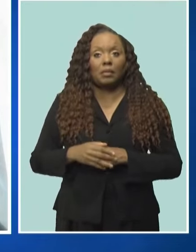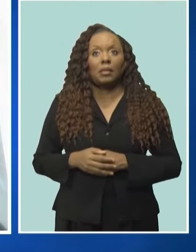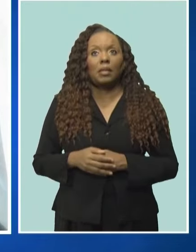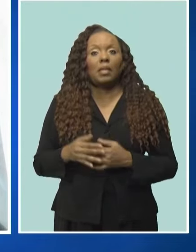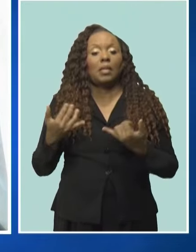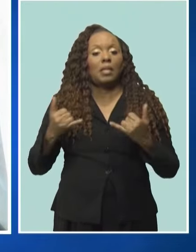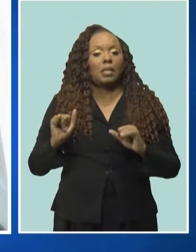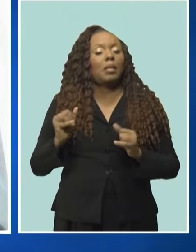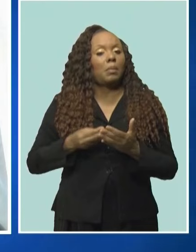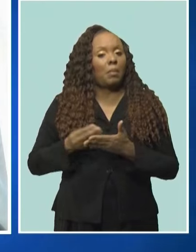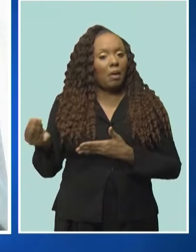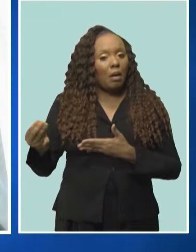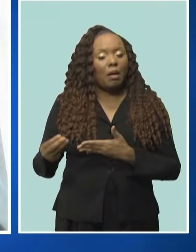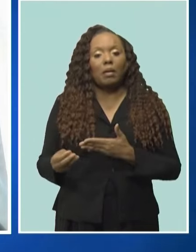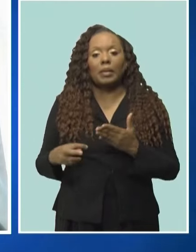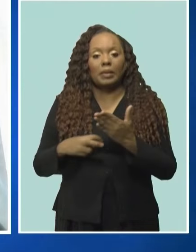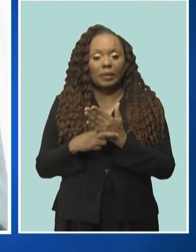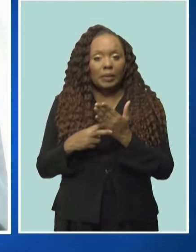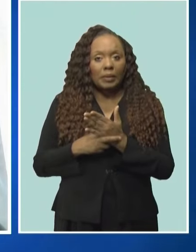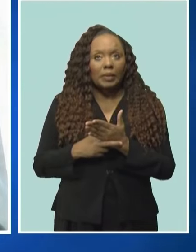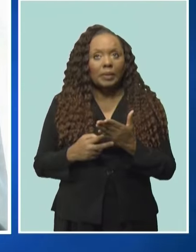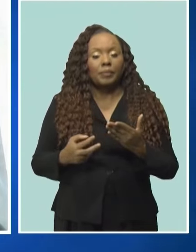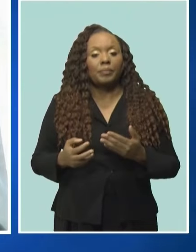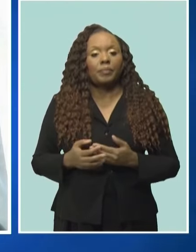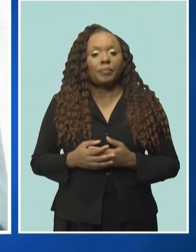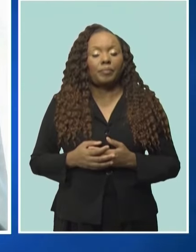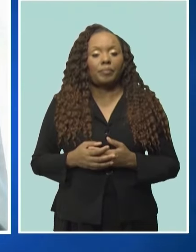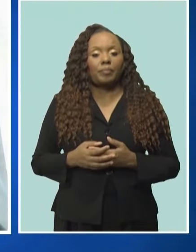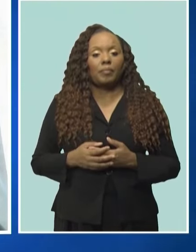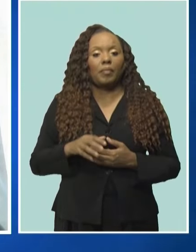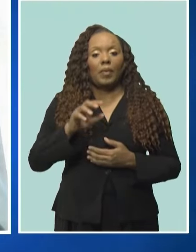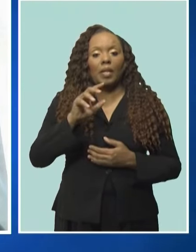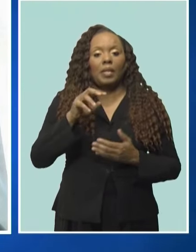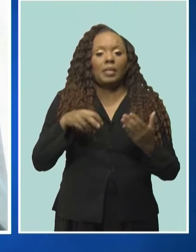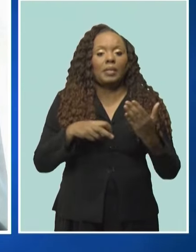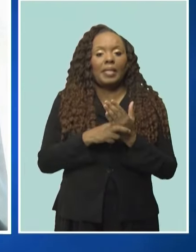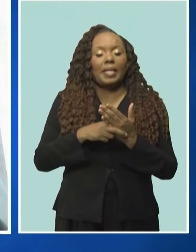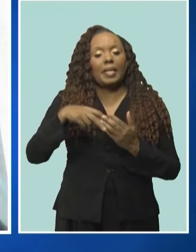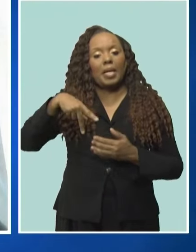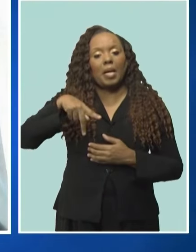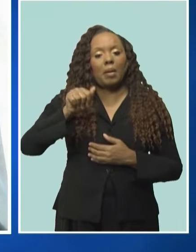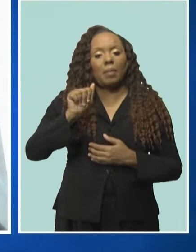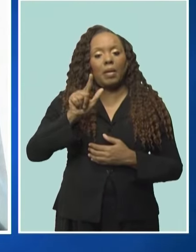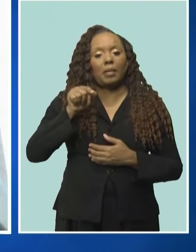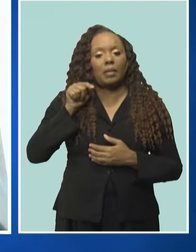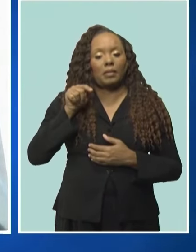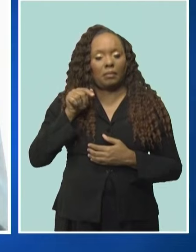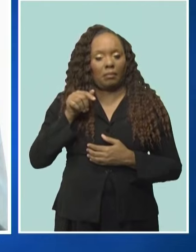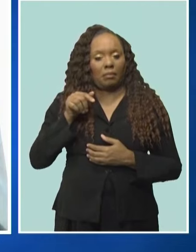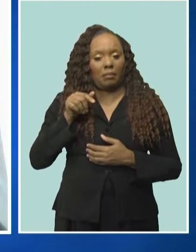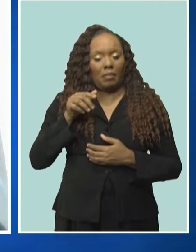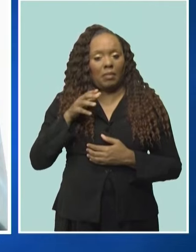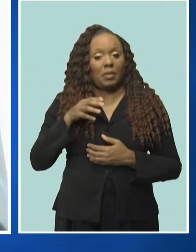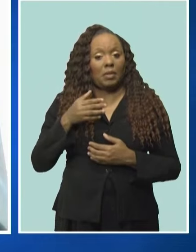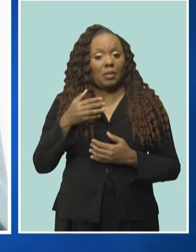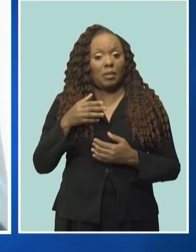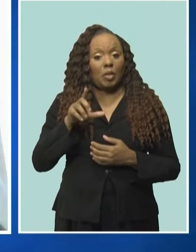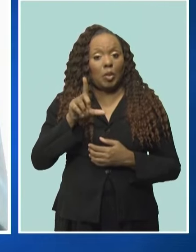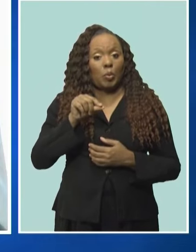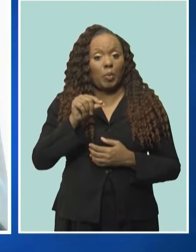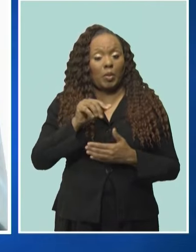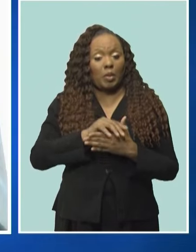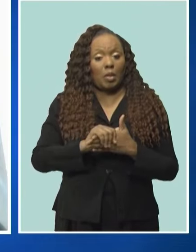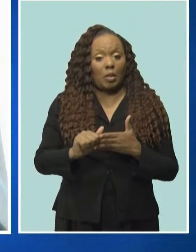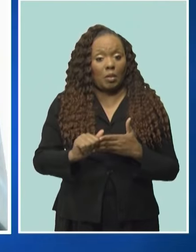at TicketPal and all of their locations, ticketpal.com and all of their locations. Tickets are still $20 for adults